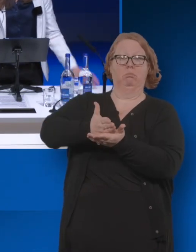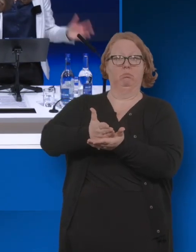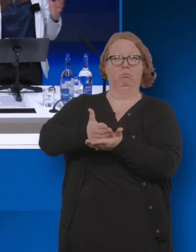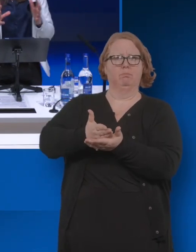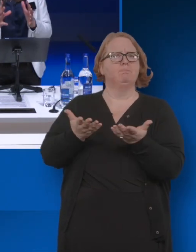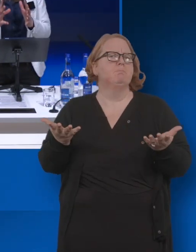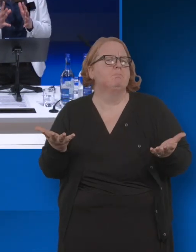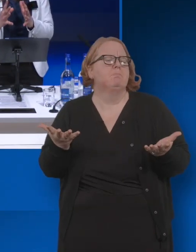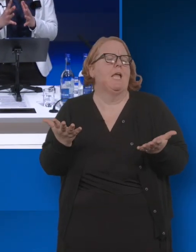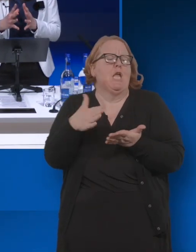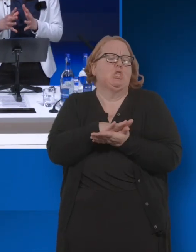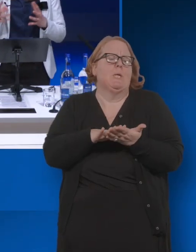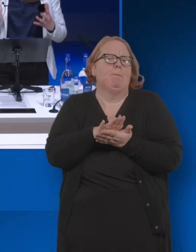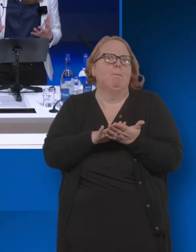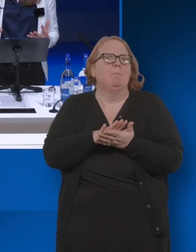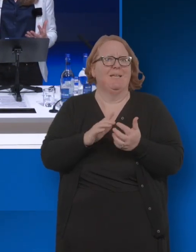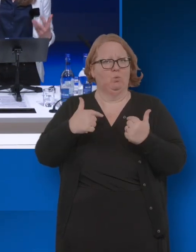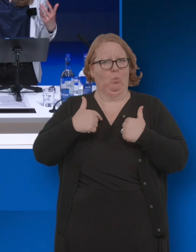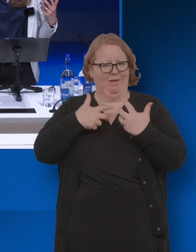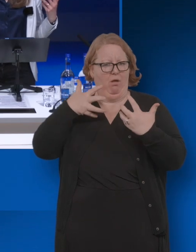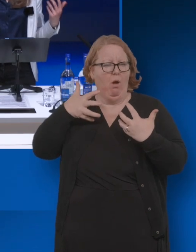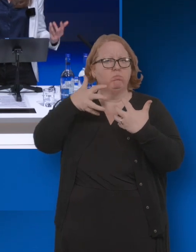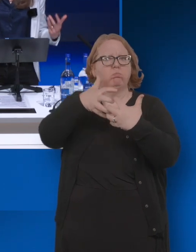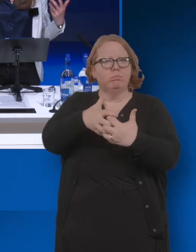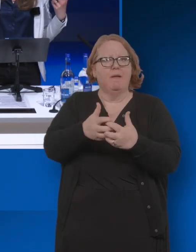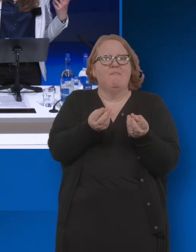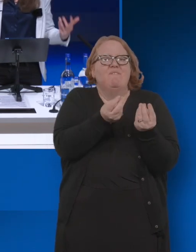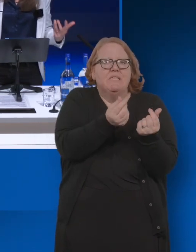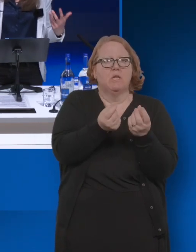It actually simply points to the fact that we're integrated